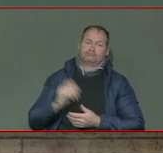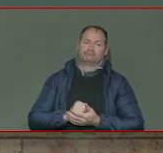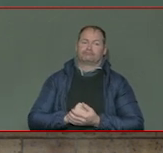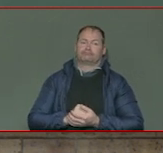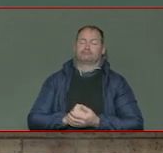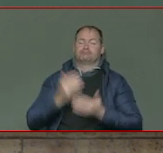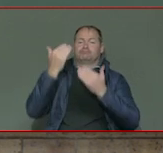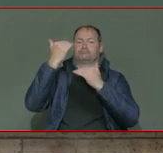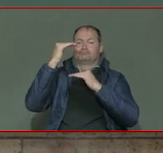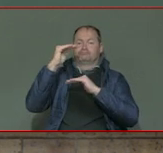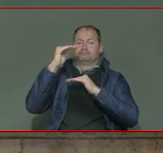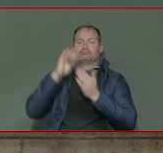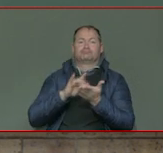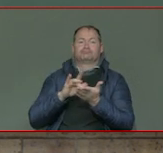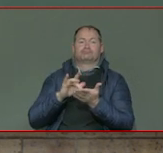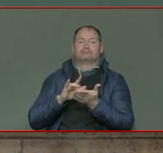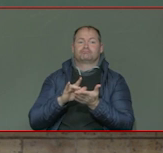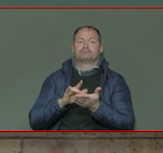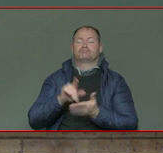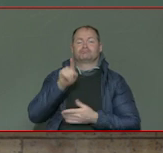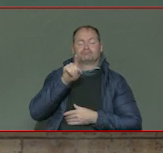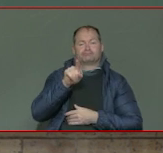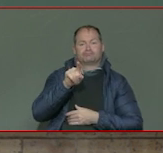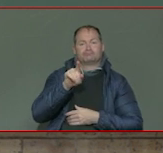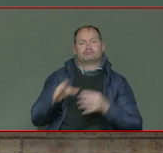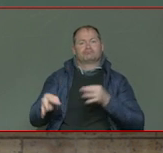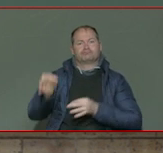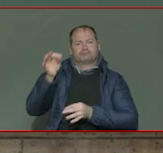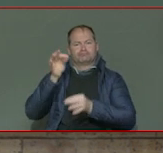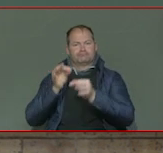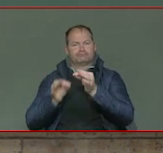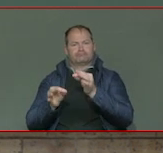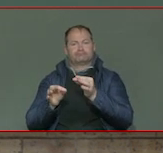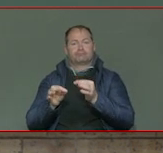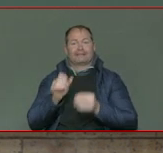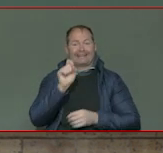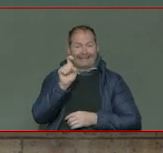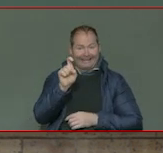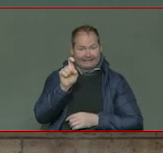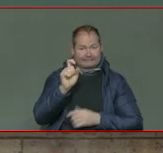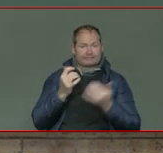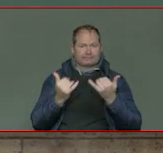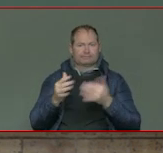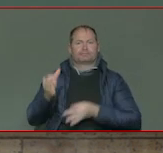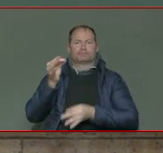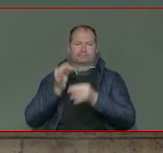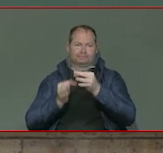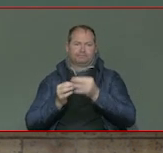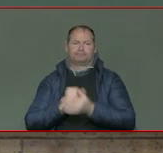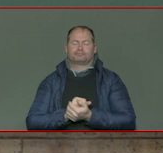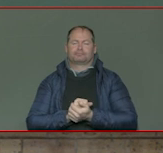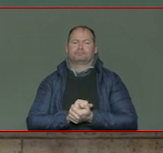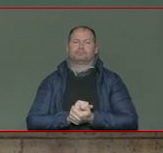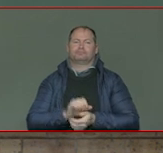the limit sum, I'm just putting that 3 into the expression where there is x. So it becomes